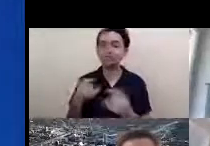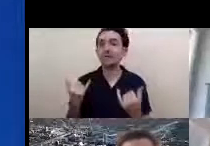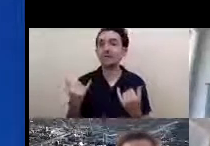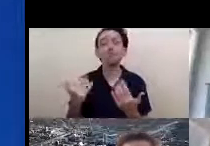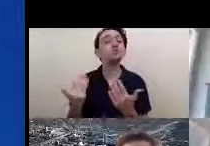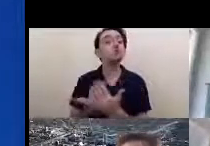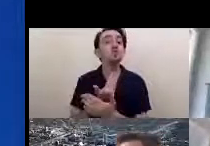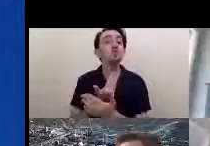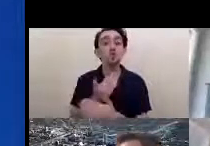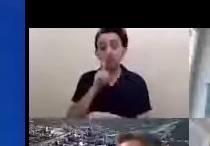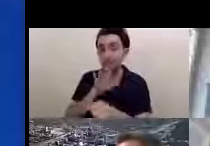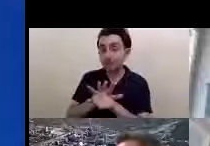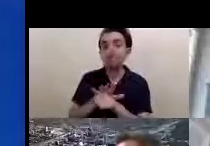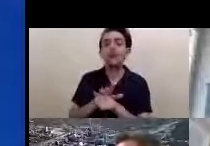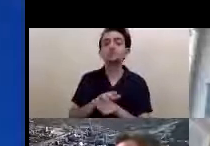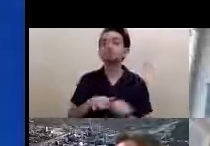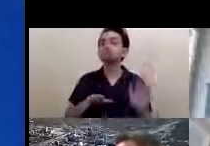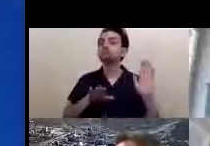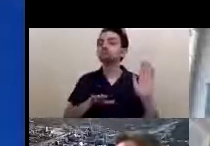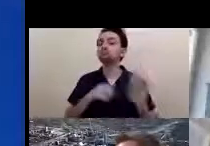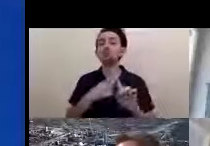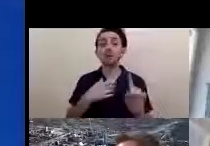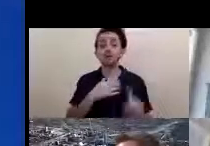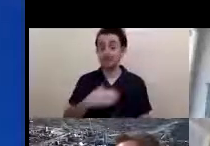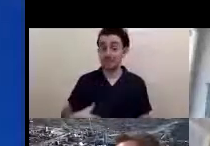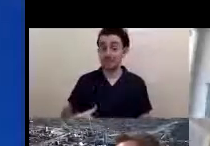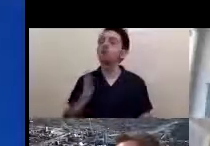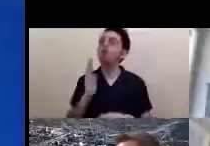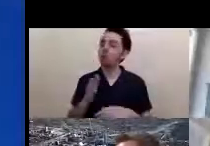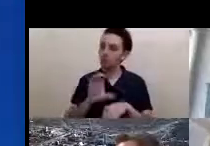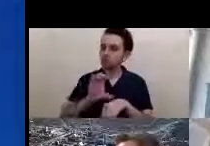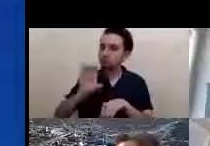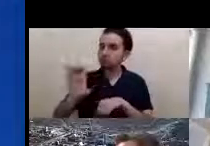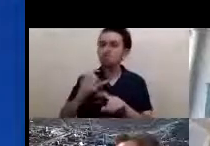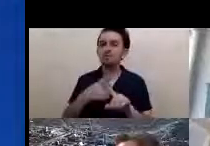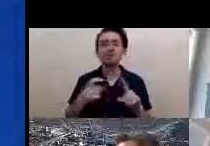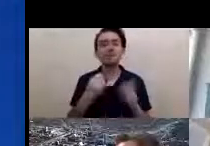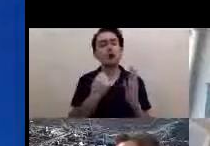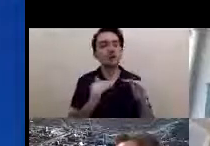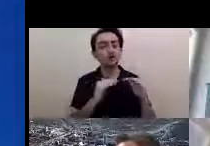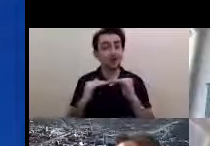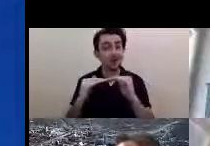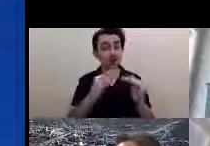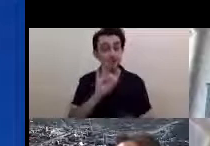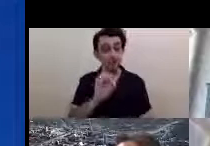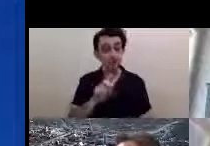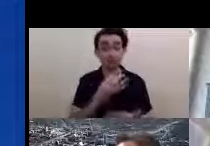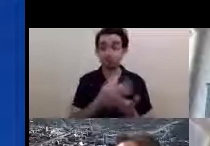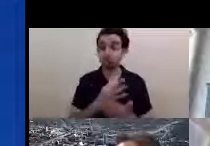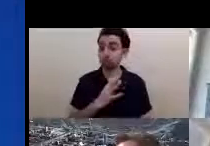year within the CIP for the Arts Equity Fund. And so how do those dollars get into the Arts Equity